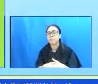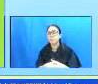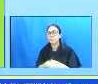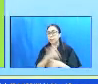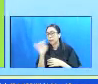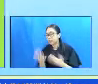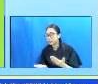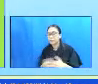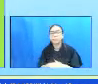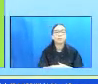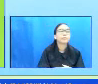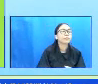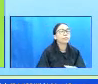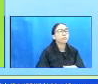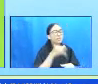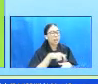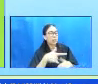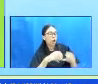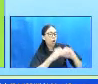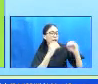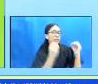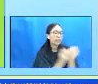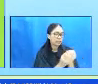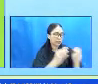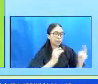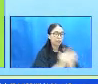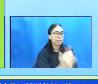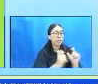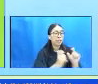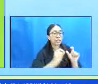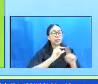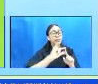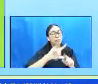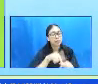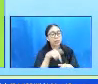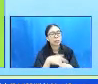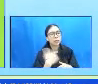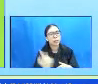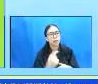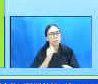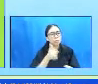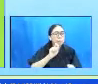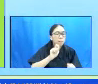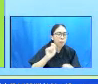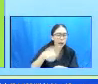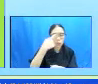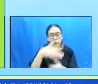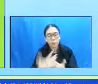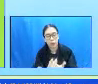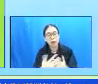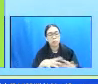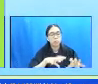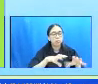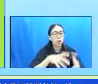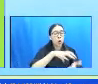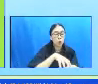society organizations, need to use the civic space to really give pressure. So government and companies have promised to tackle the climate crisis and protect the